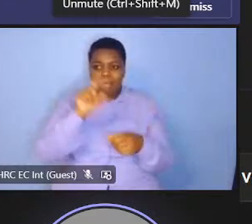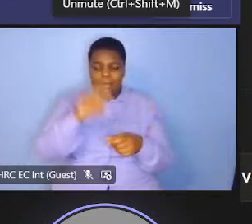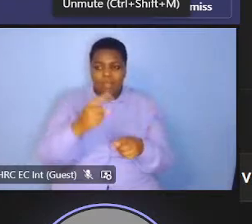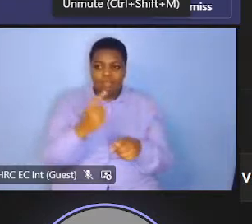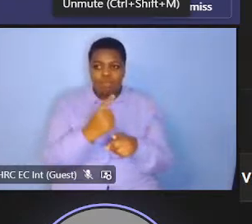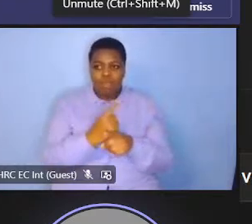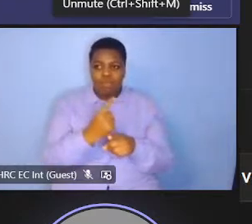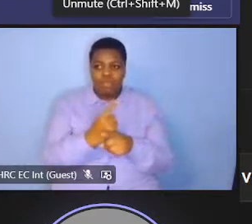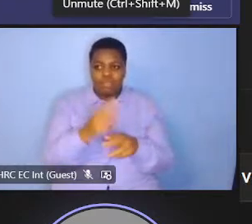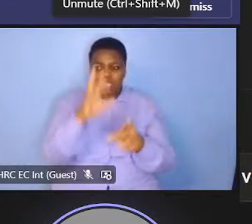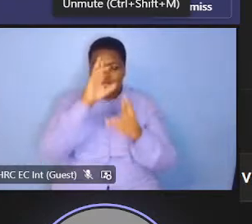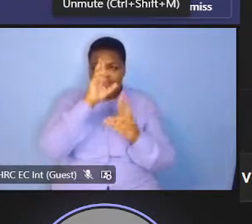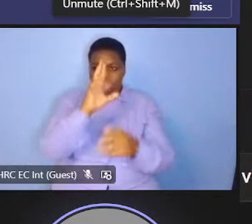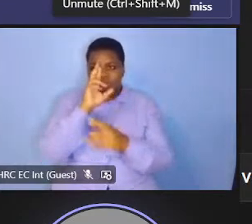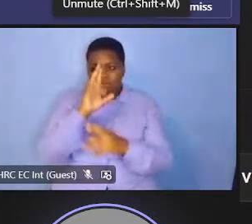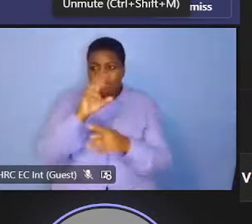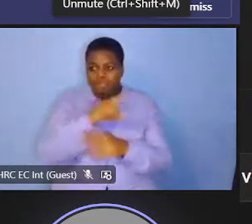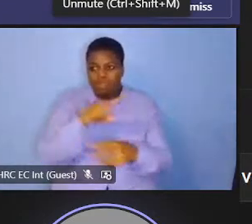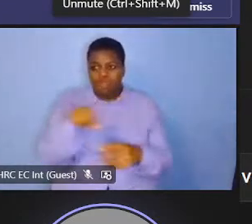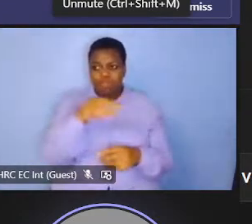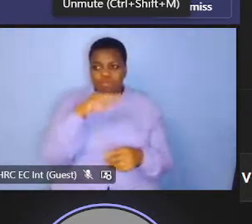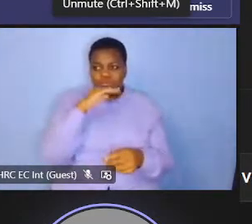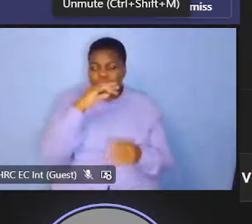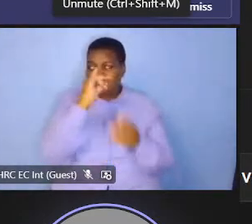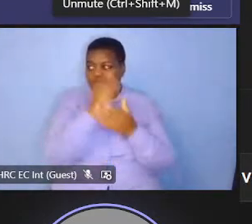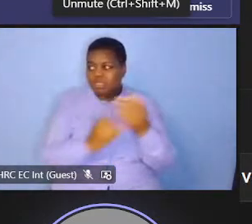that respect those individual rights.